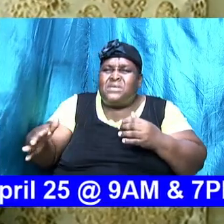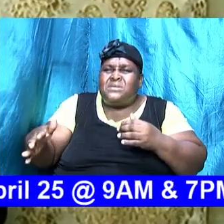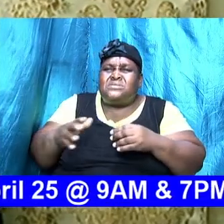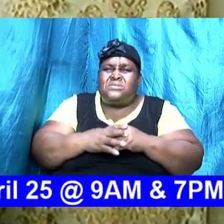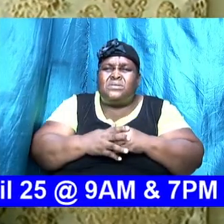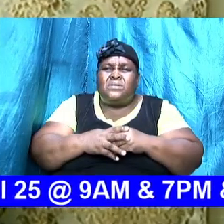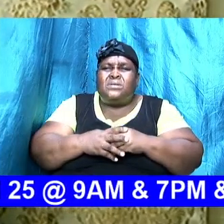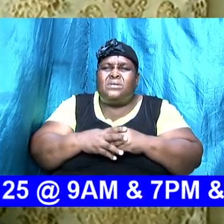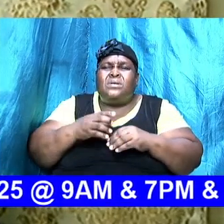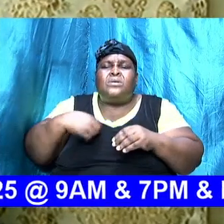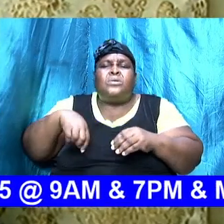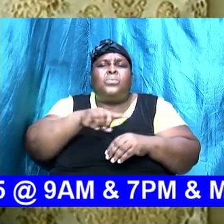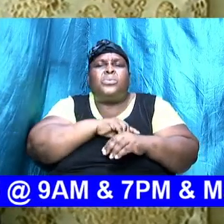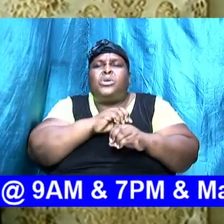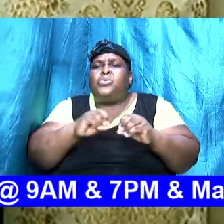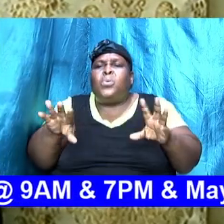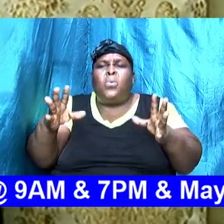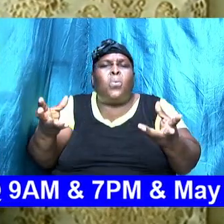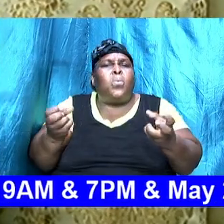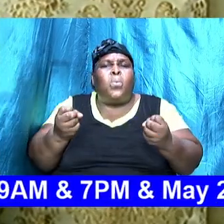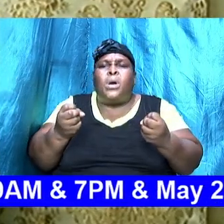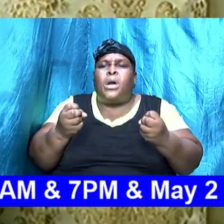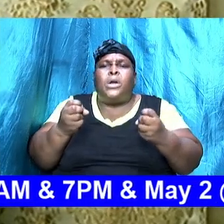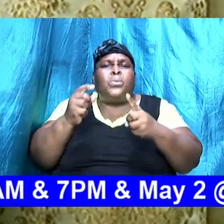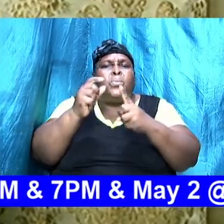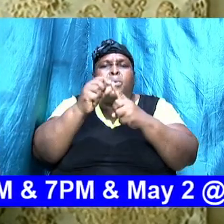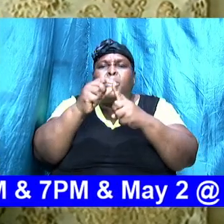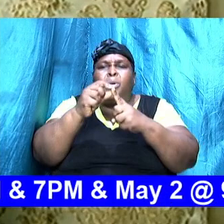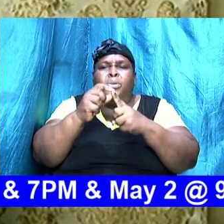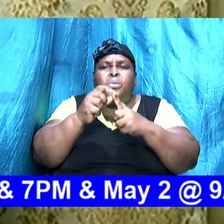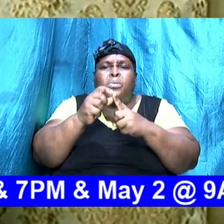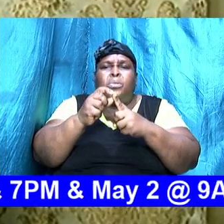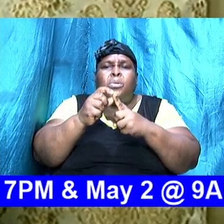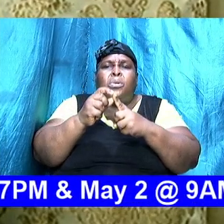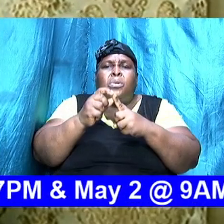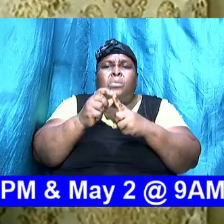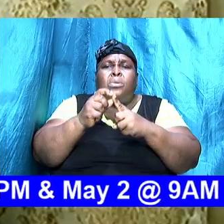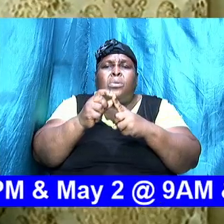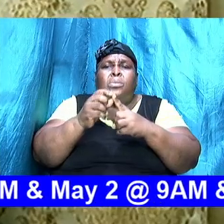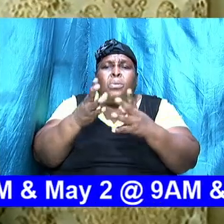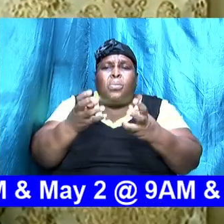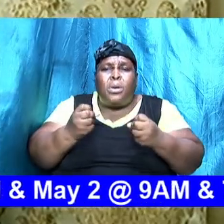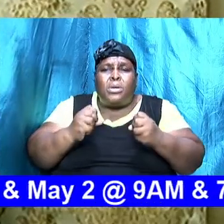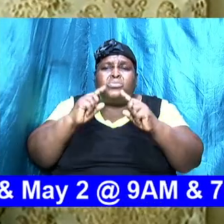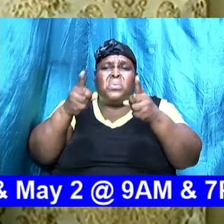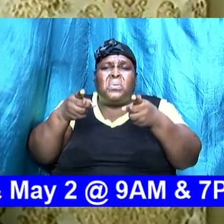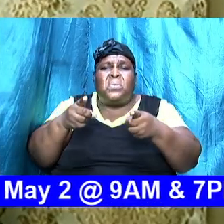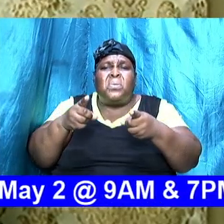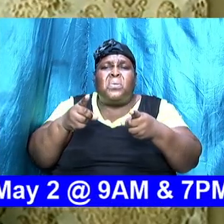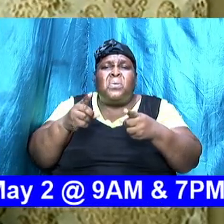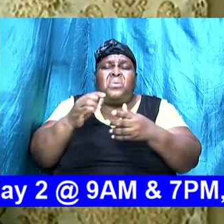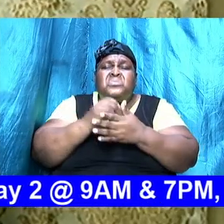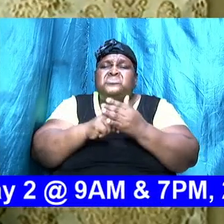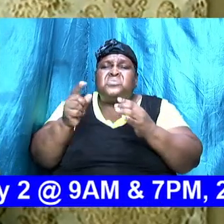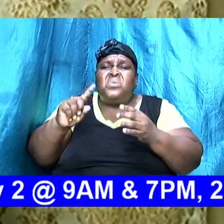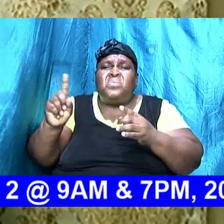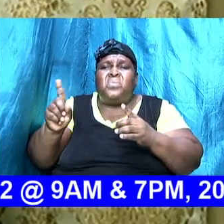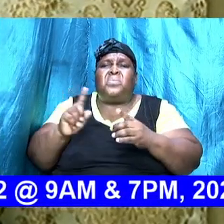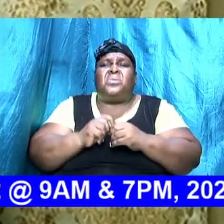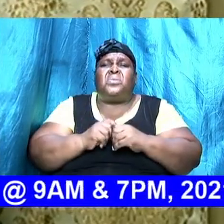don't want the word. But we'd rather go to somebody who couldn't keep theirs. But